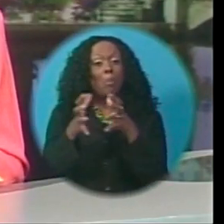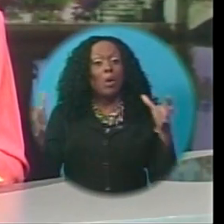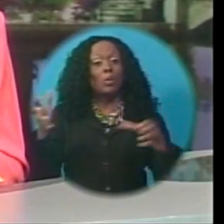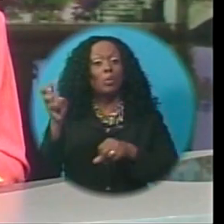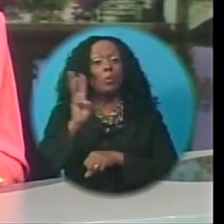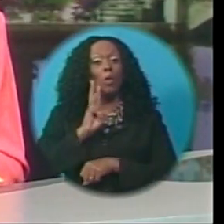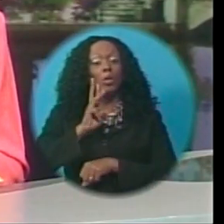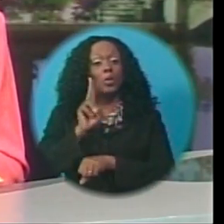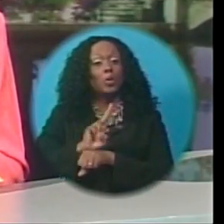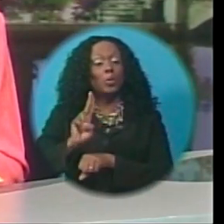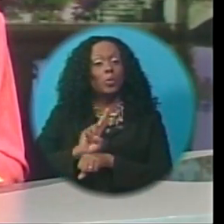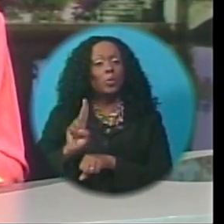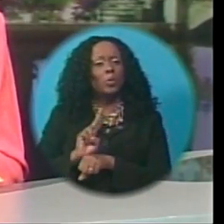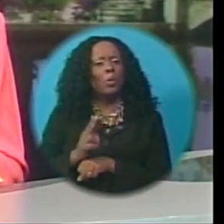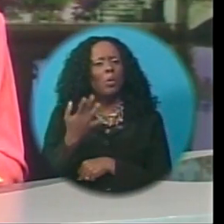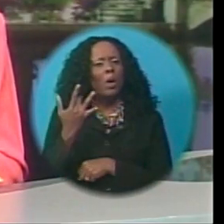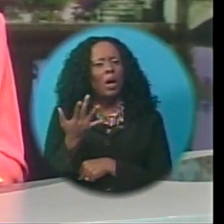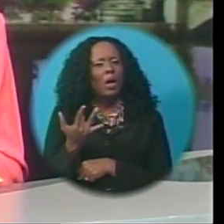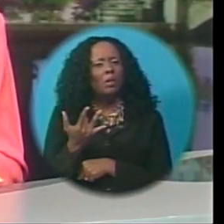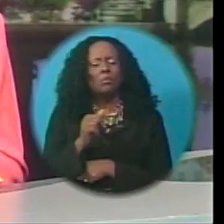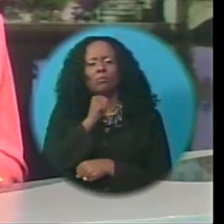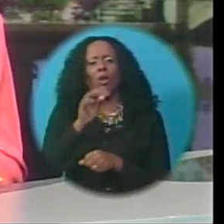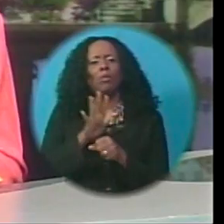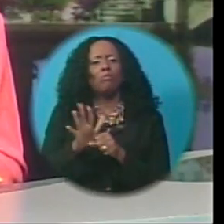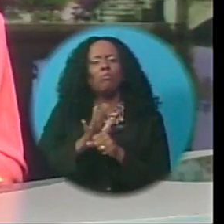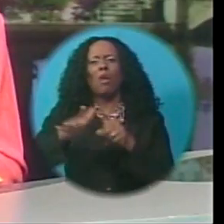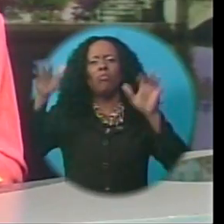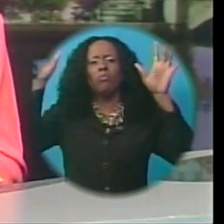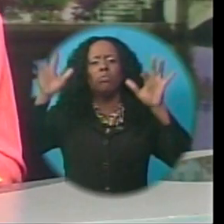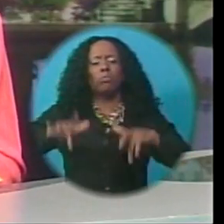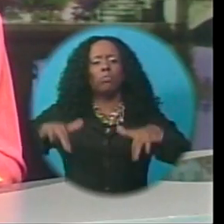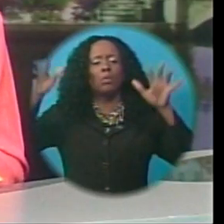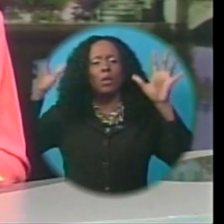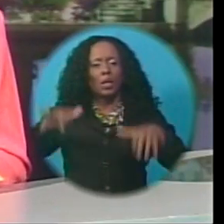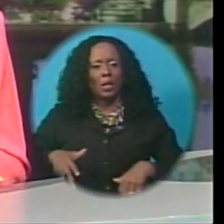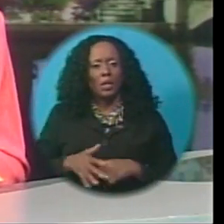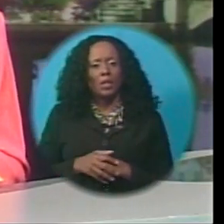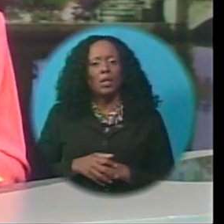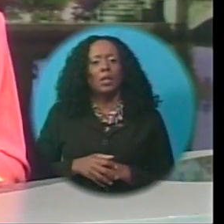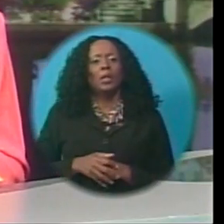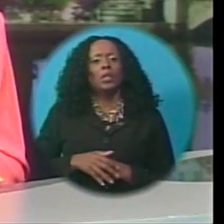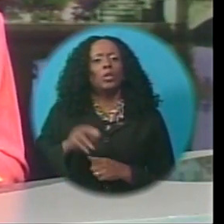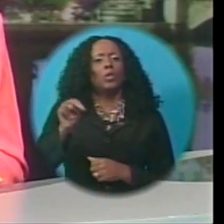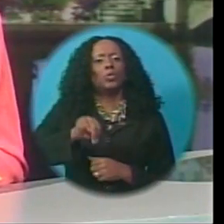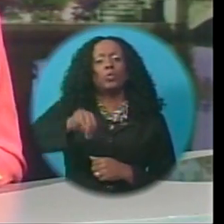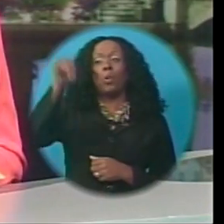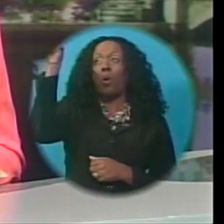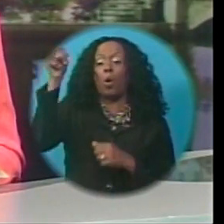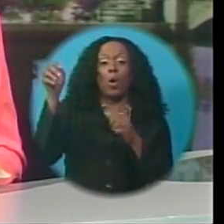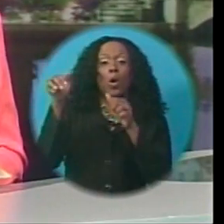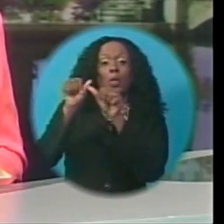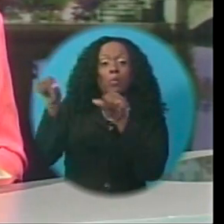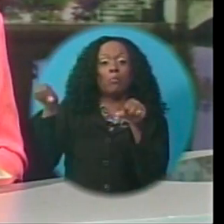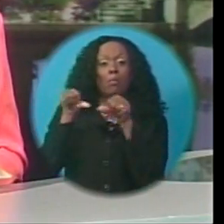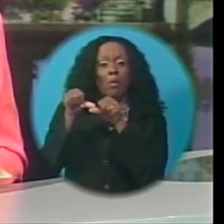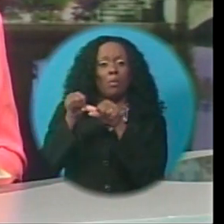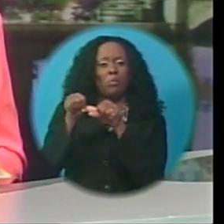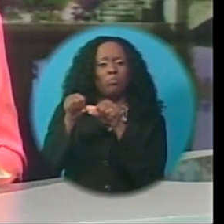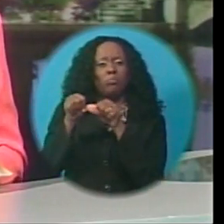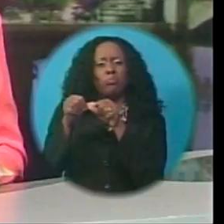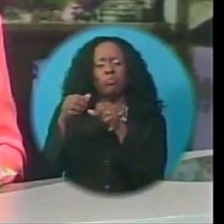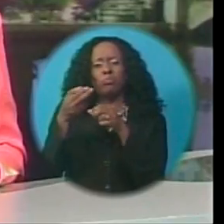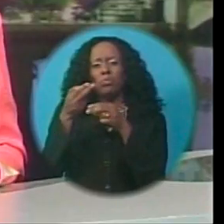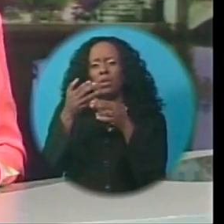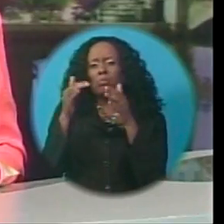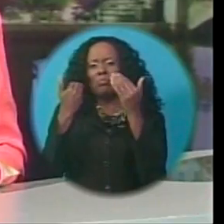rainfall continues to result in water shortages, especially in northern districts. The new notice from the Barbados Water Authority will take effect